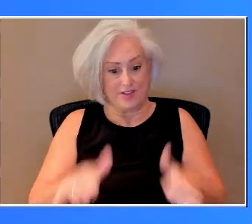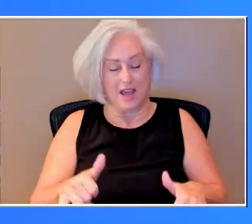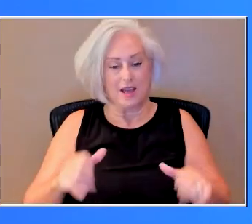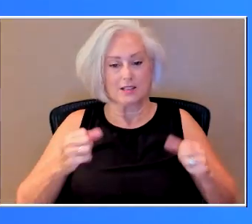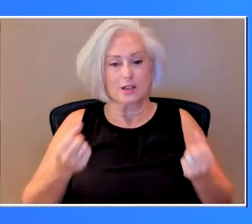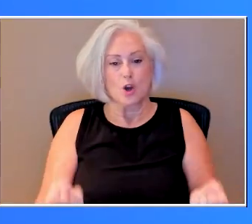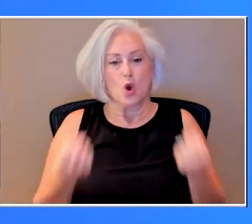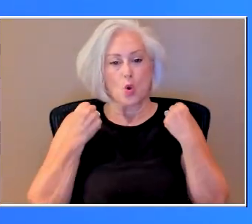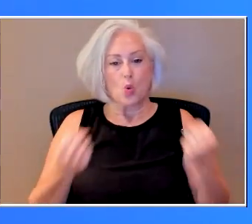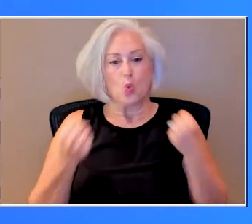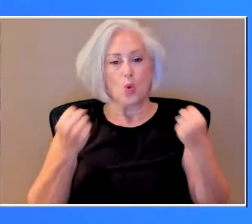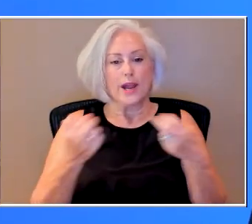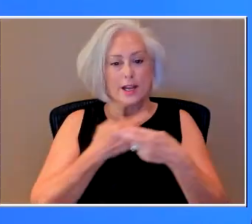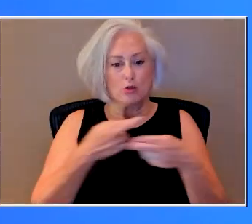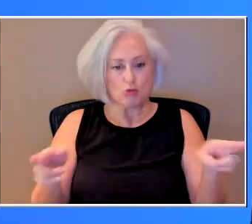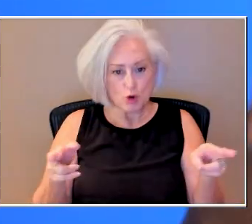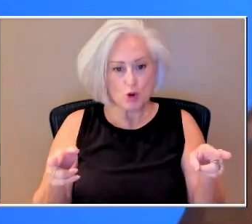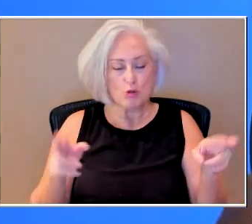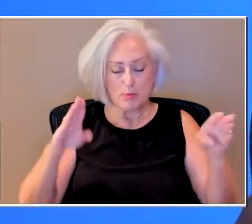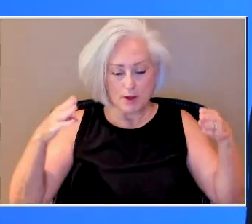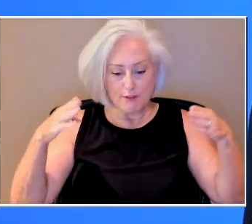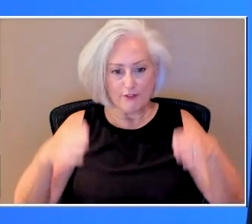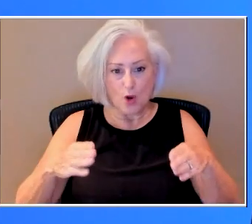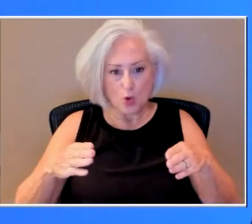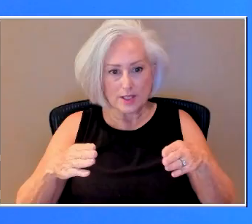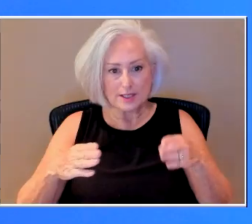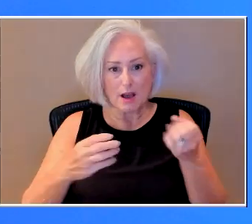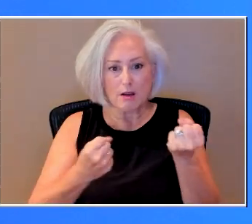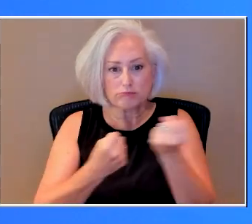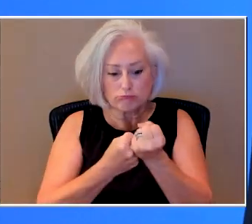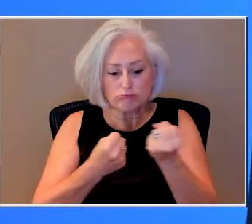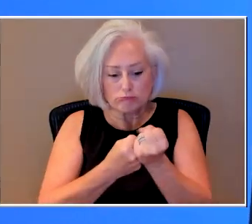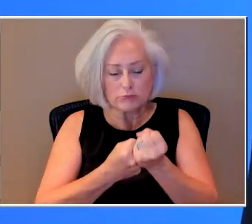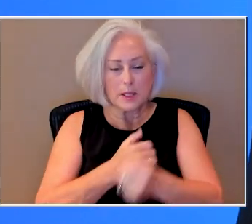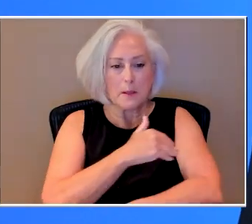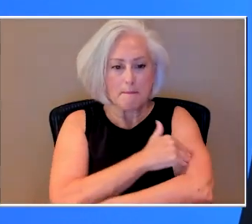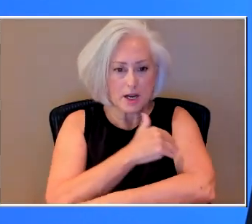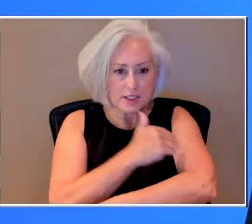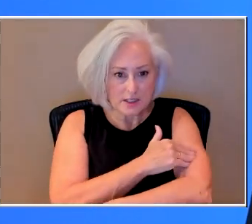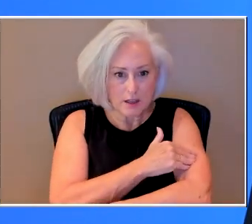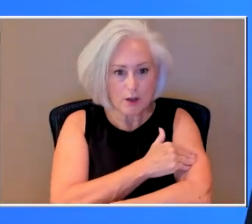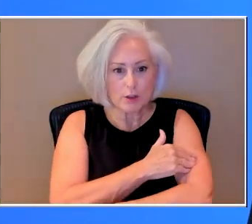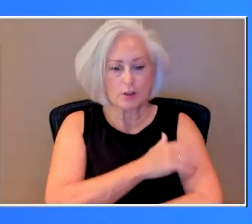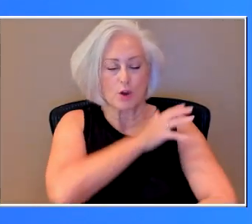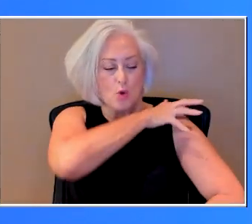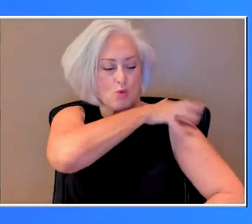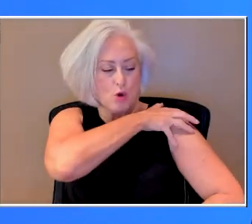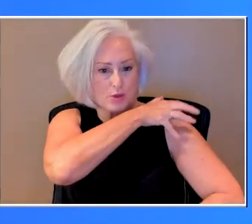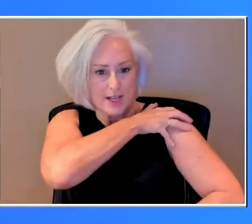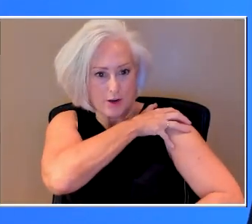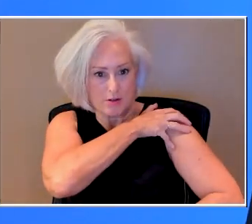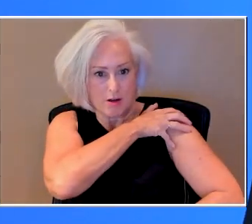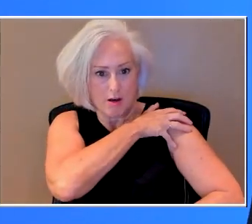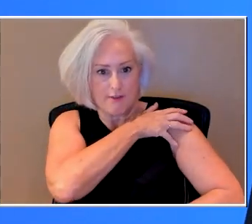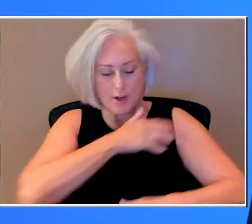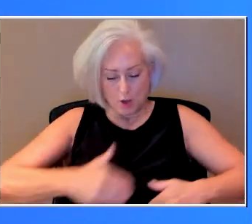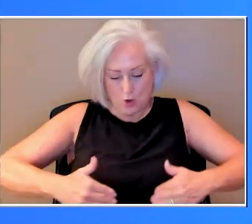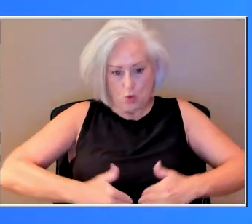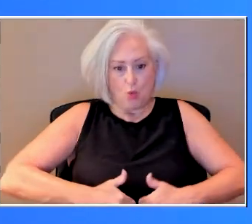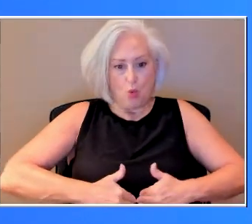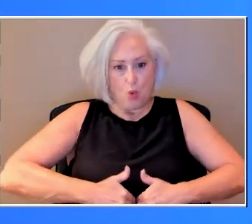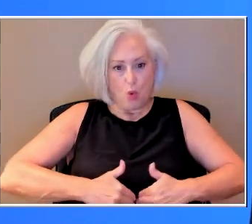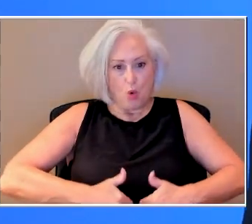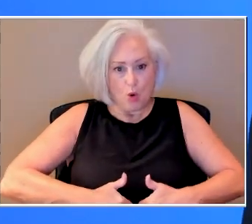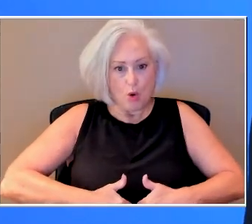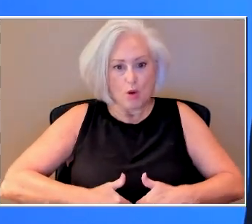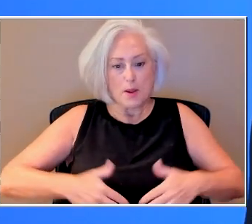the stabilizing muscles and strengthen those in the rotator cuff, the core, the pelvis, and the ankles, and then we'll go into explosive movements